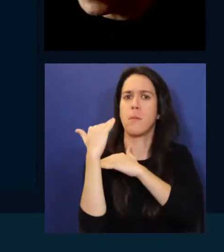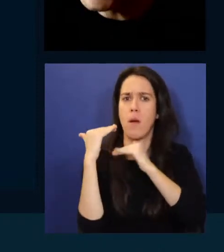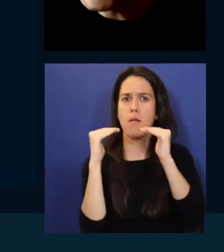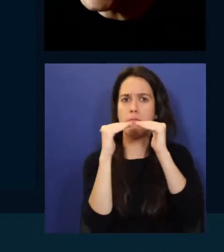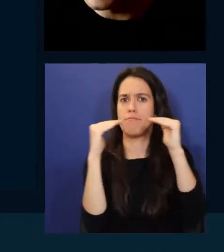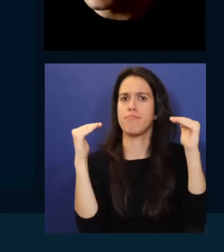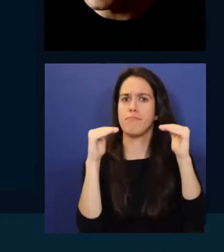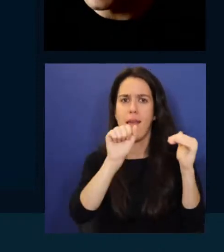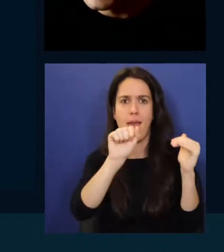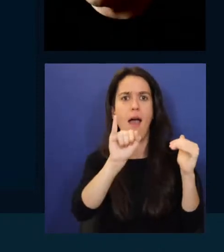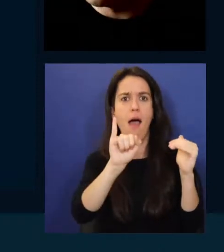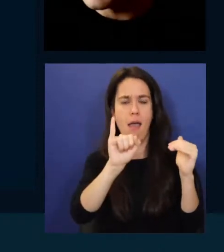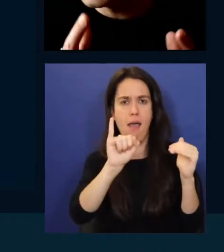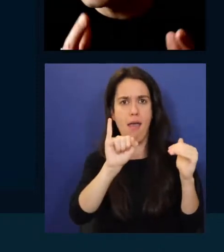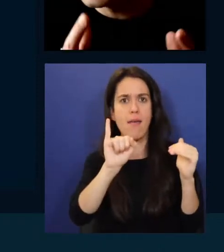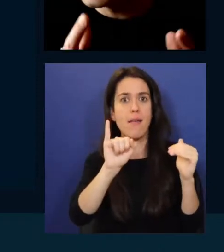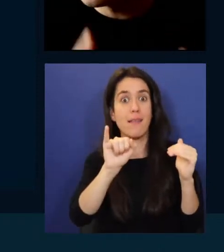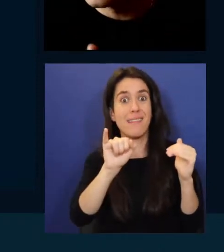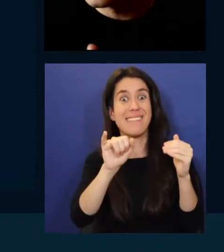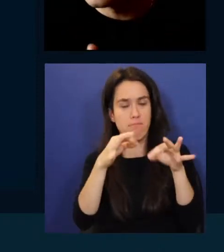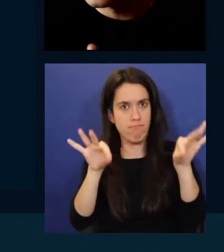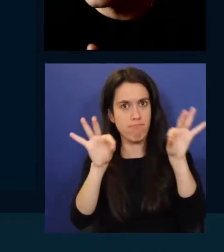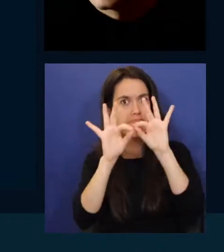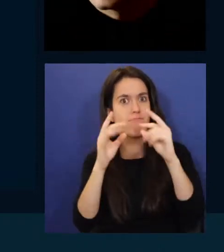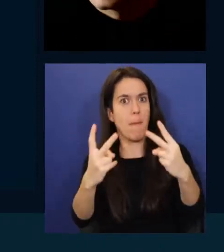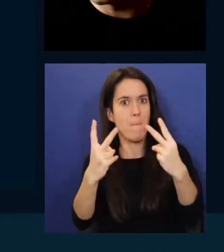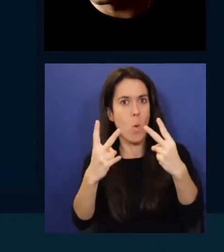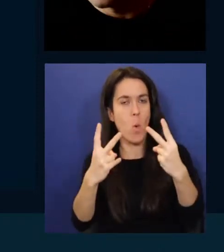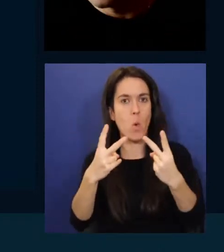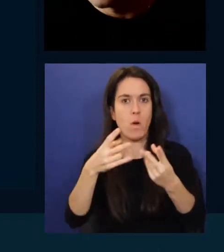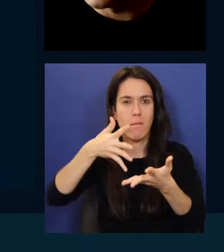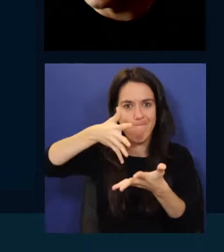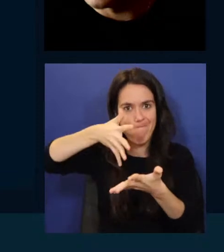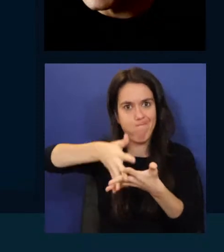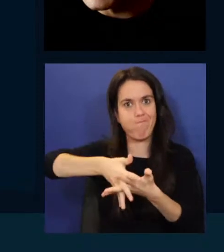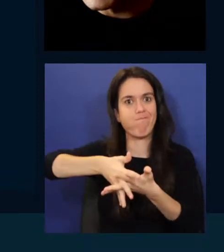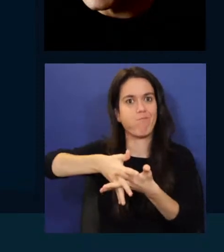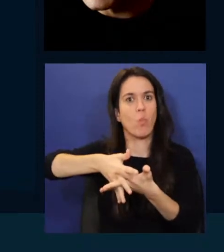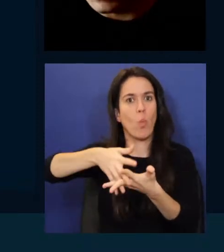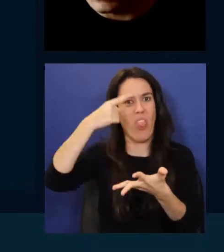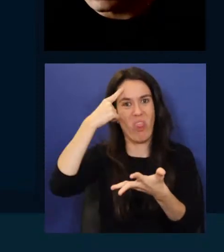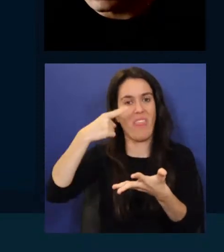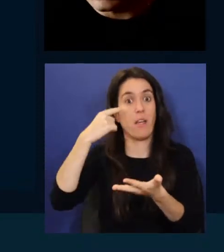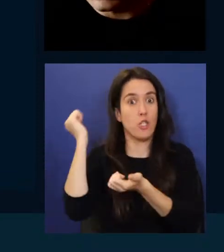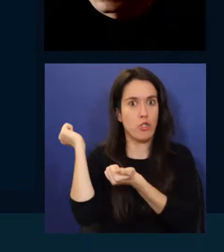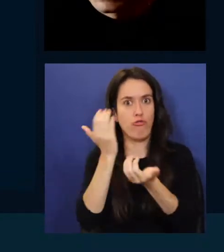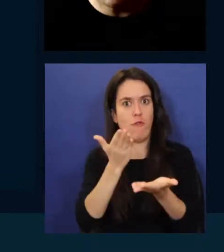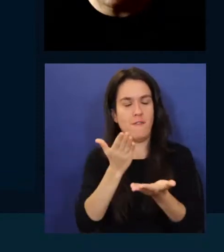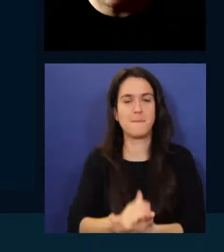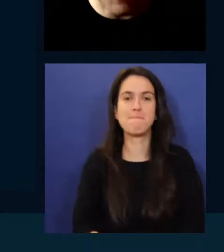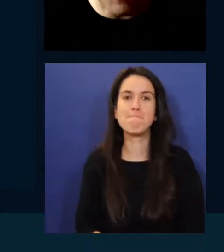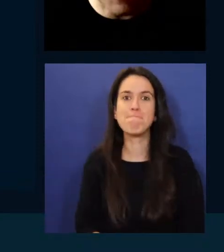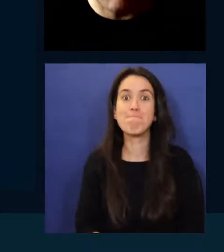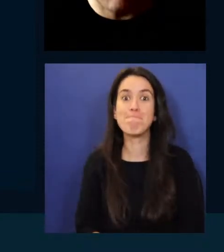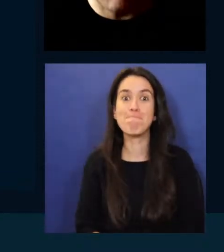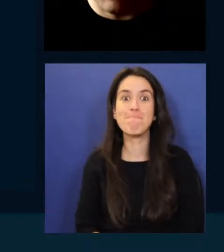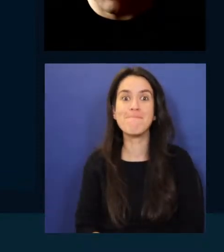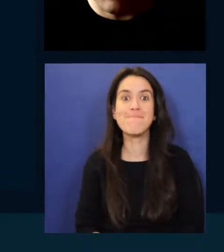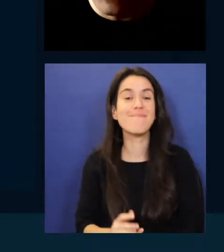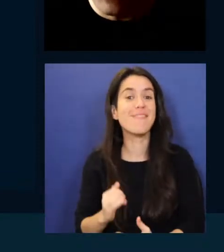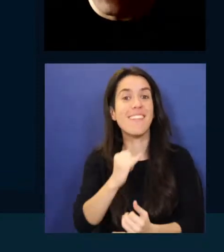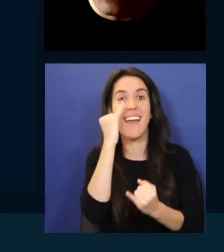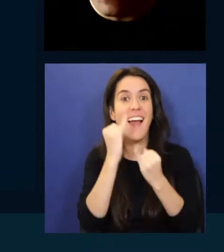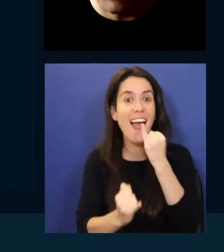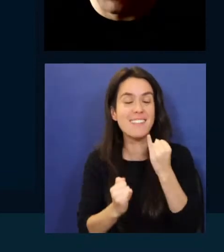AI is a very critical anchor point of how we think about our AI services. The final chapter I have around governance, I sort of spoke